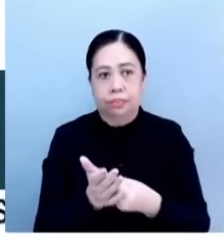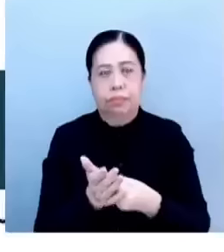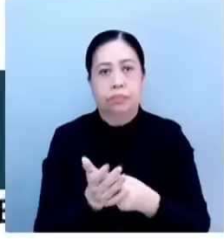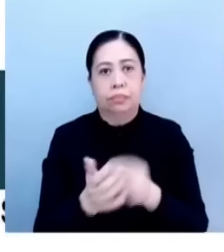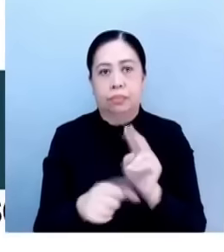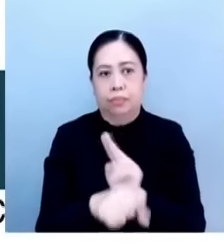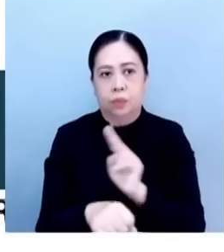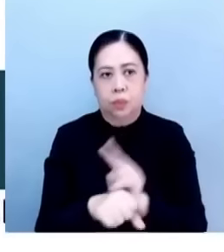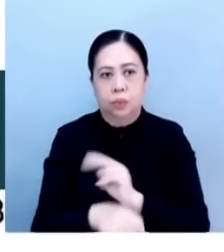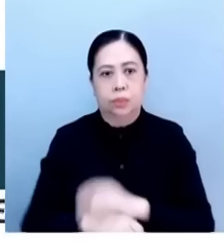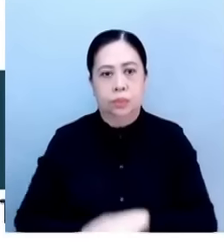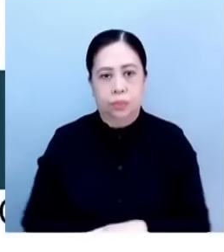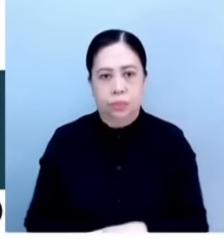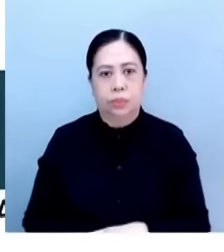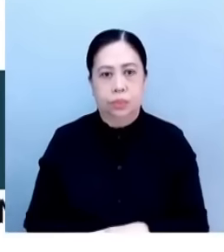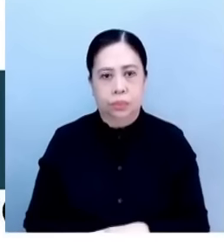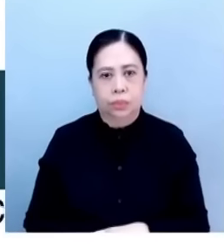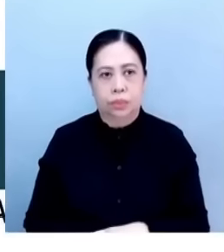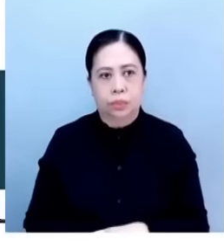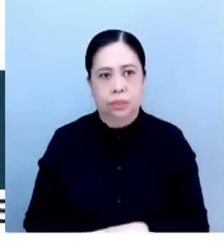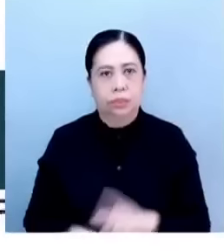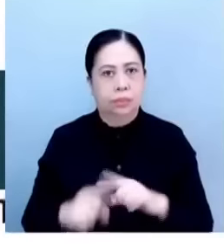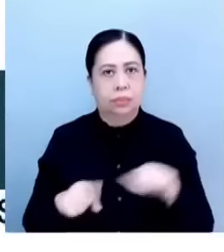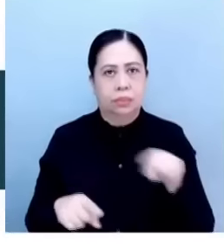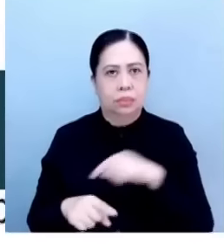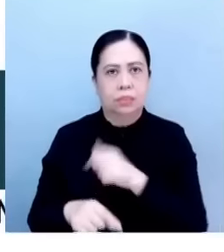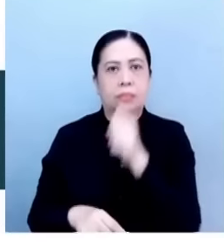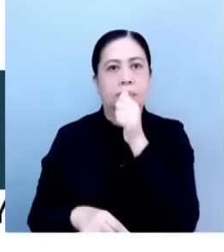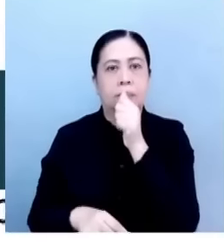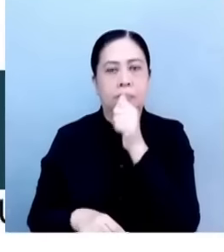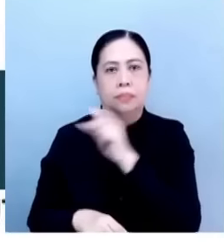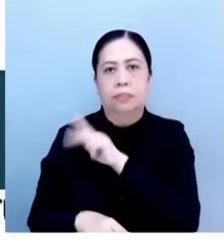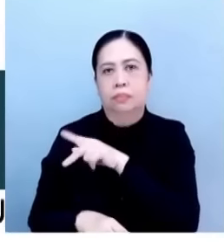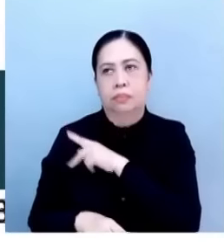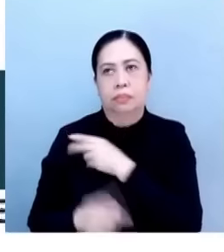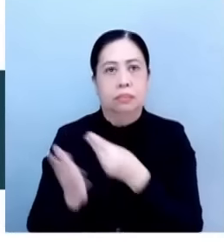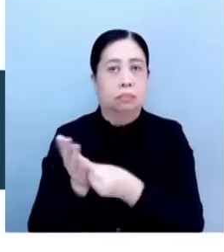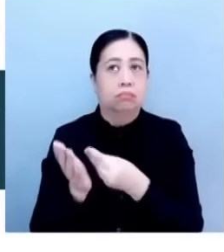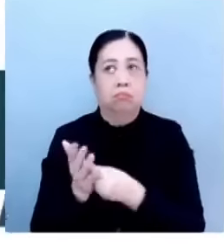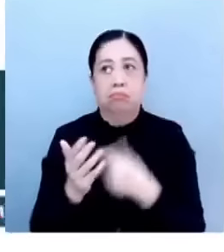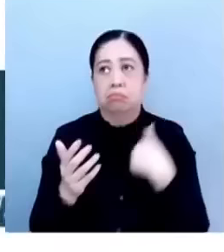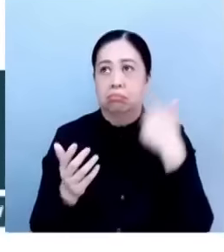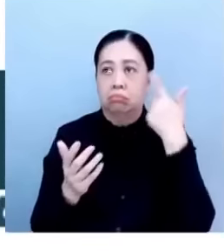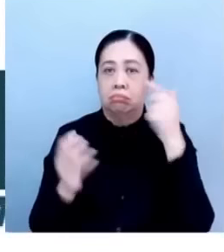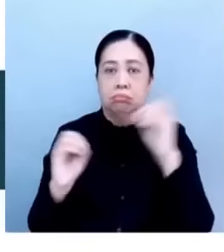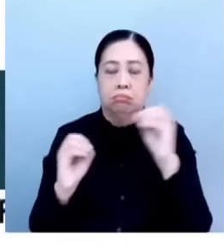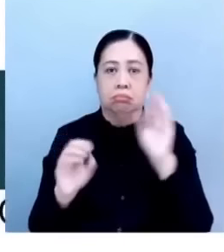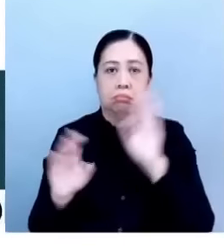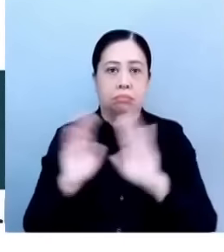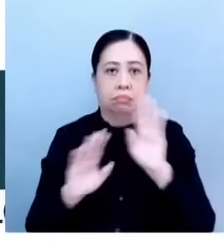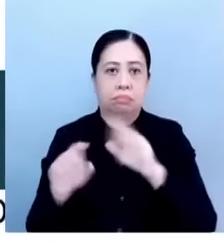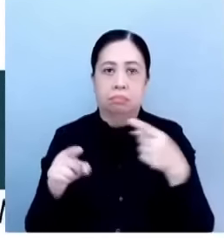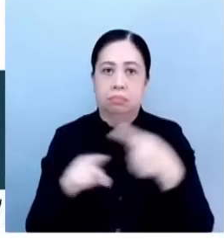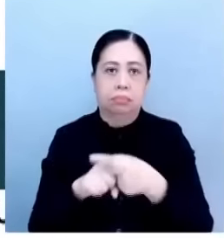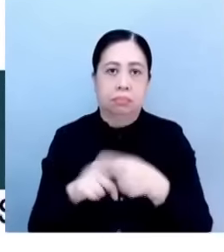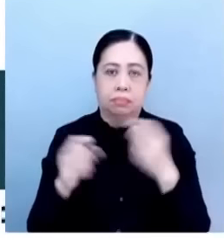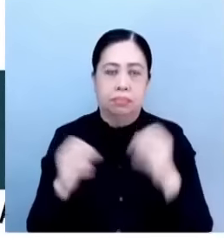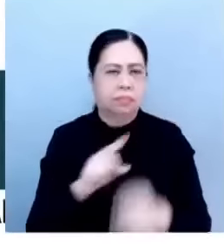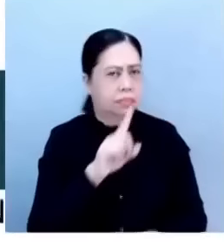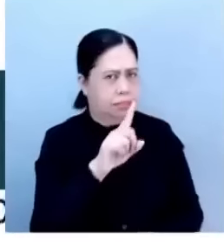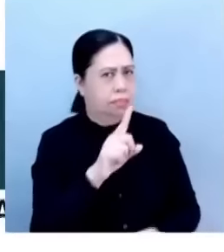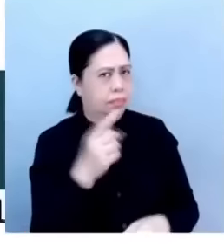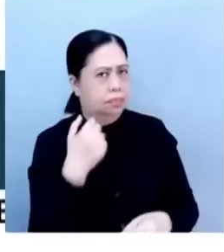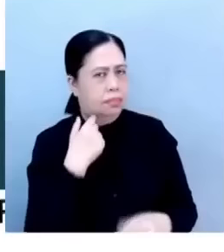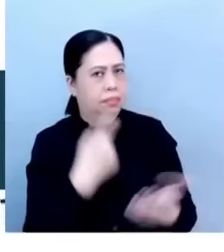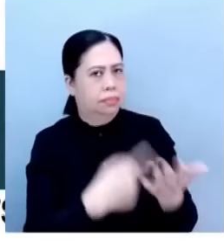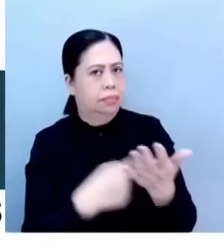used. For so long as it is a private fund, I don't think there's any complication with that. There's another thing that's being said